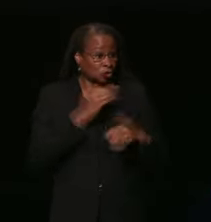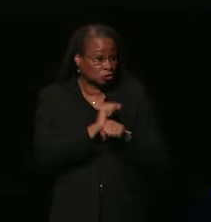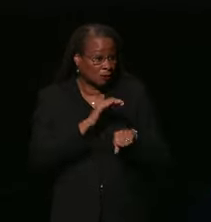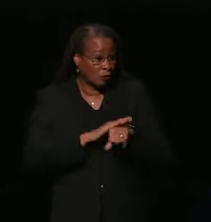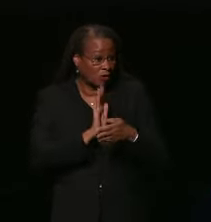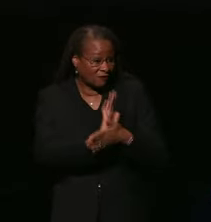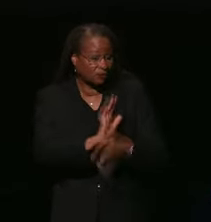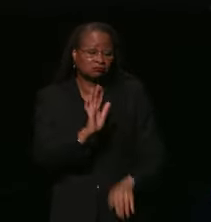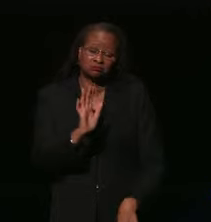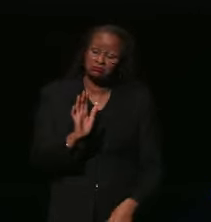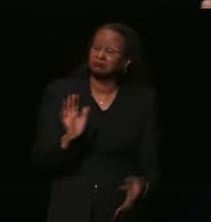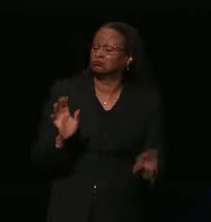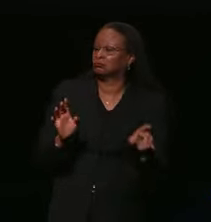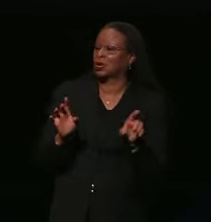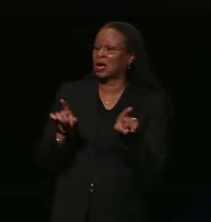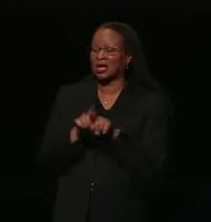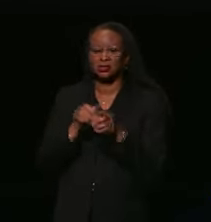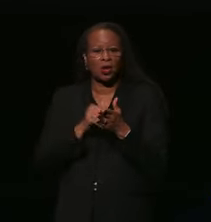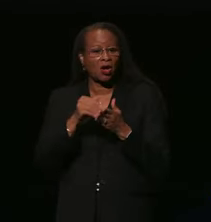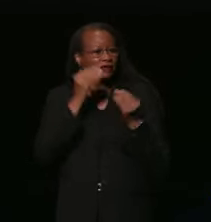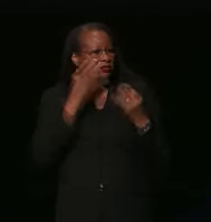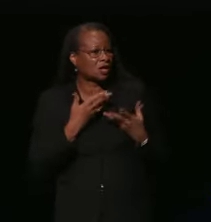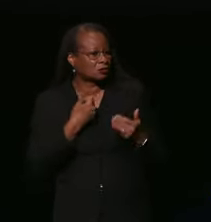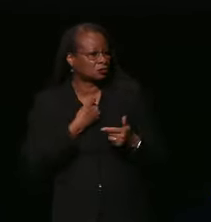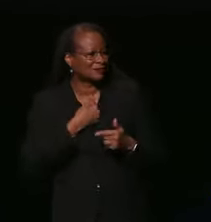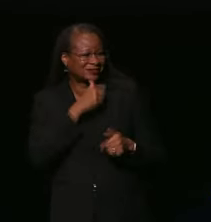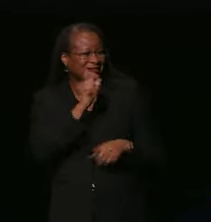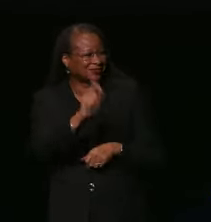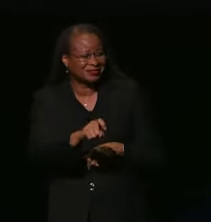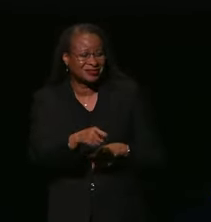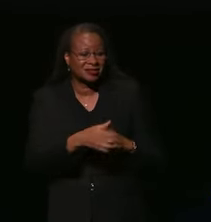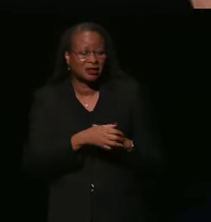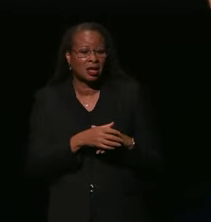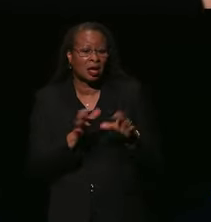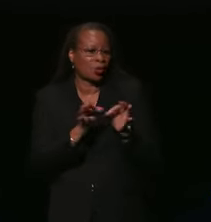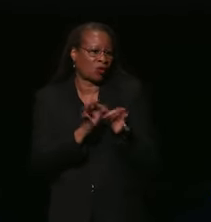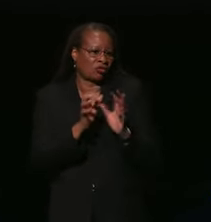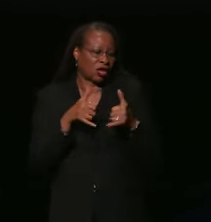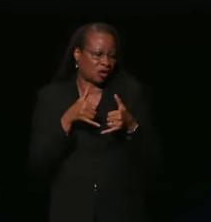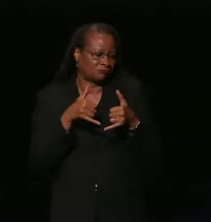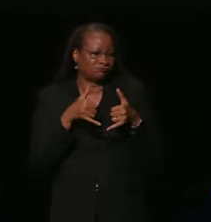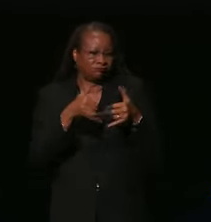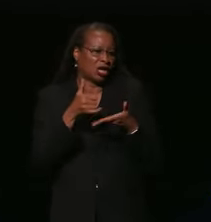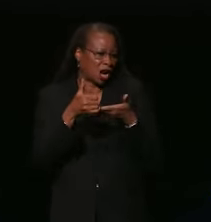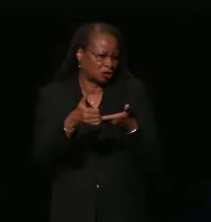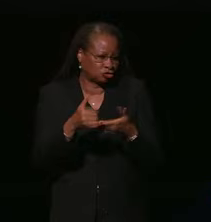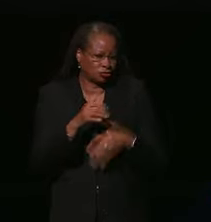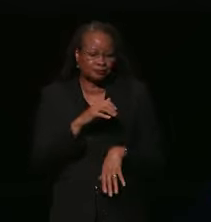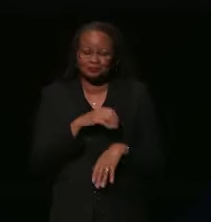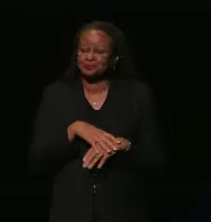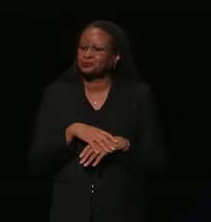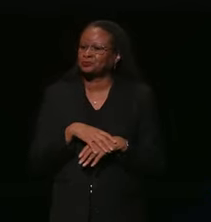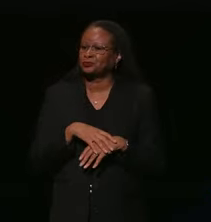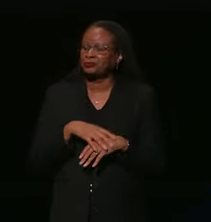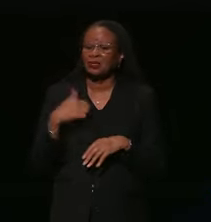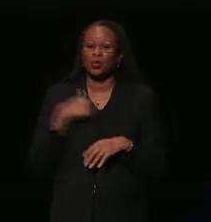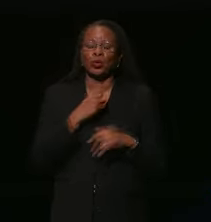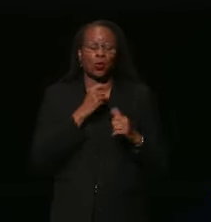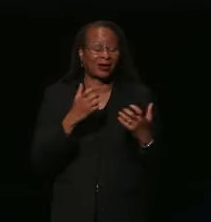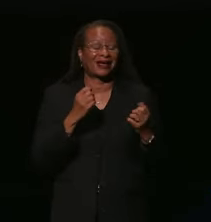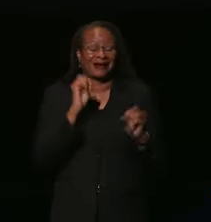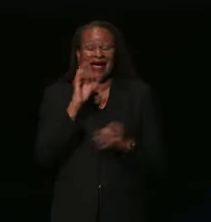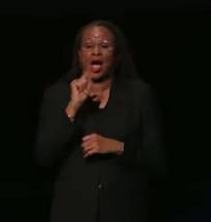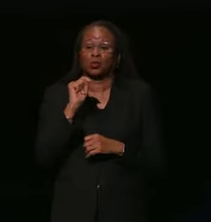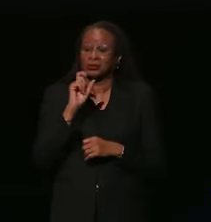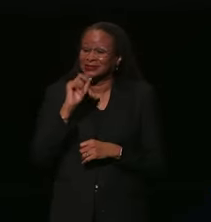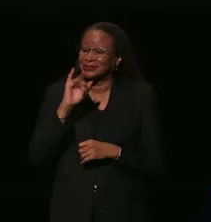film, as we often tell ourselves, is not necessarily worth an Oscar. We want an outstanding